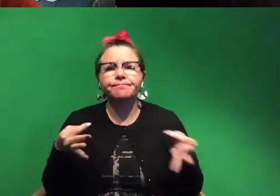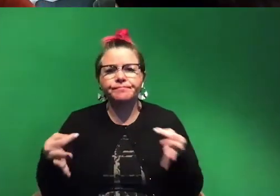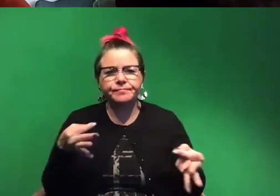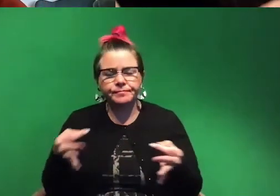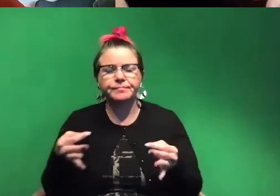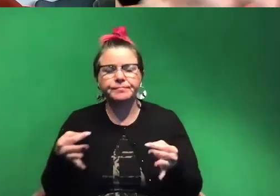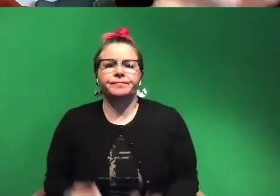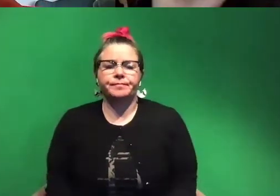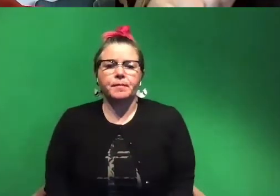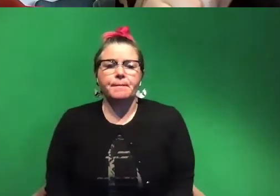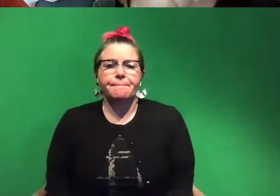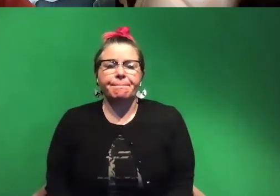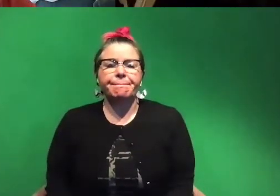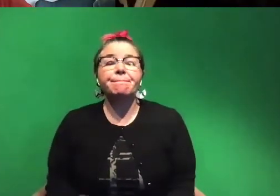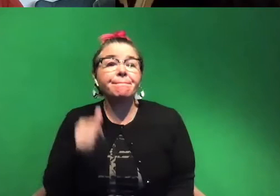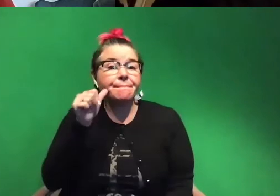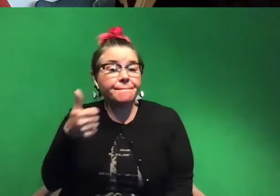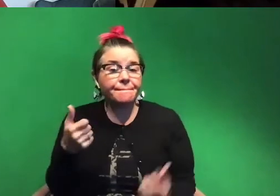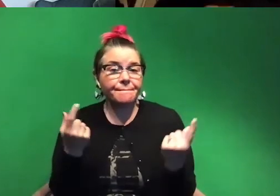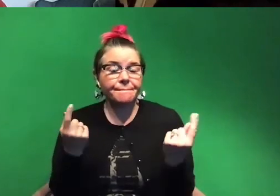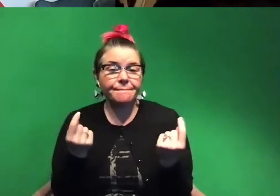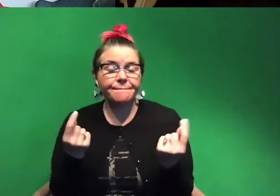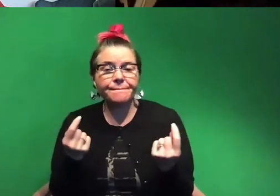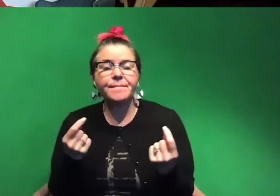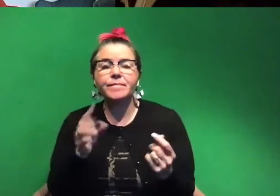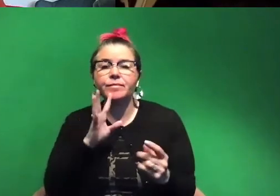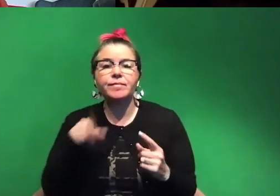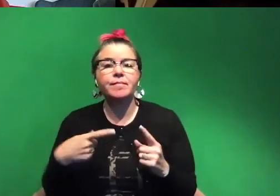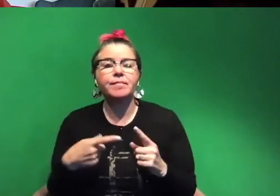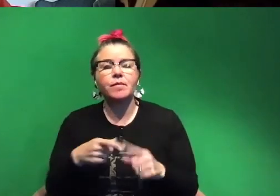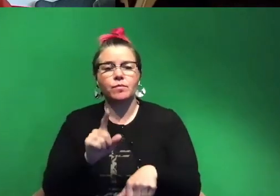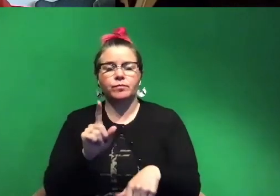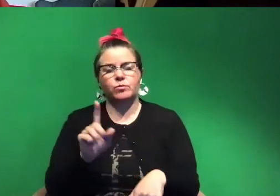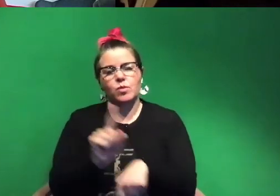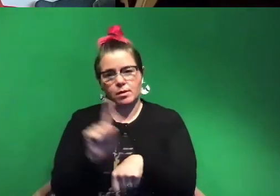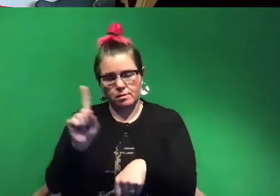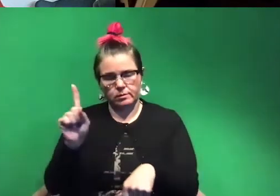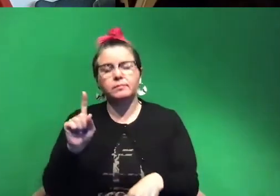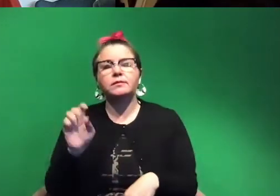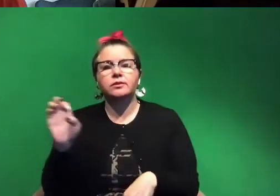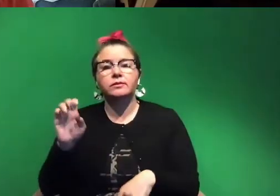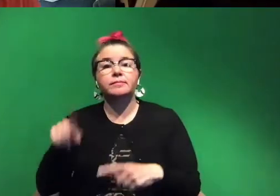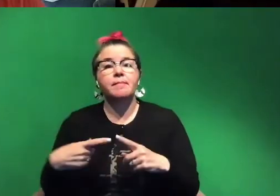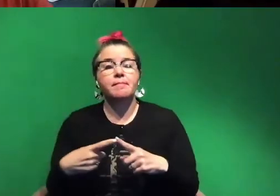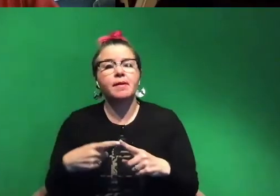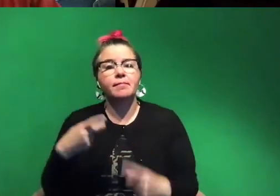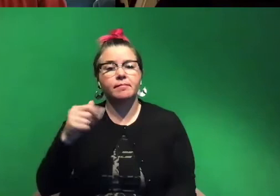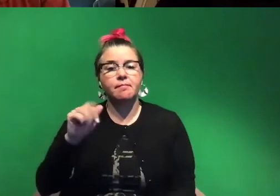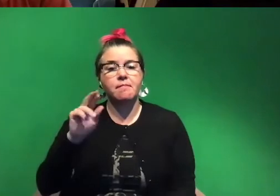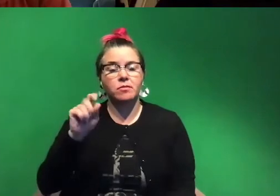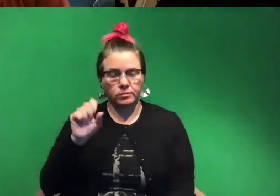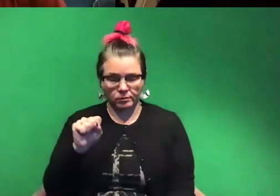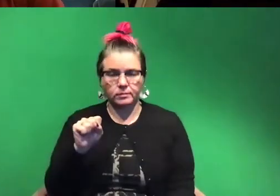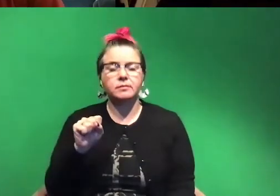day. Tomorrow, we are going to be talking at 1 p.m. about parrots and